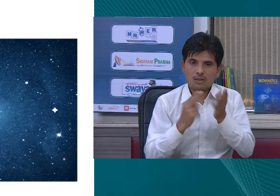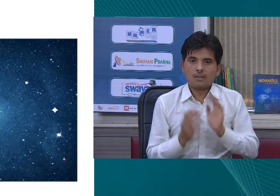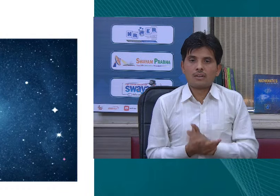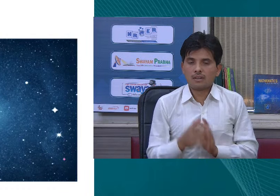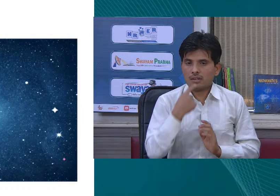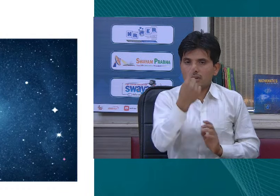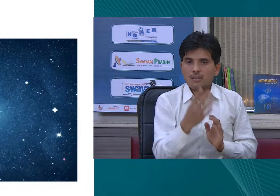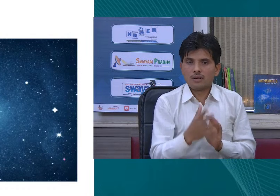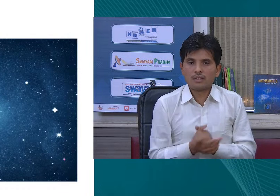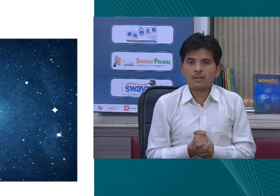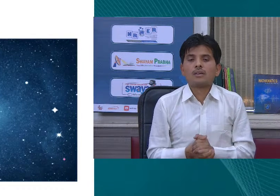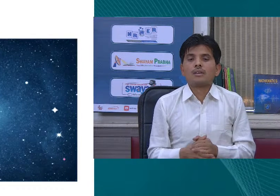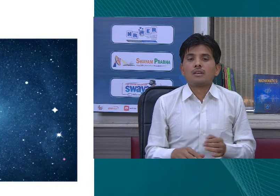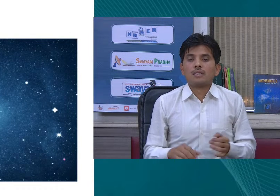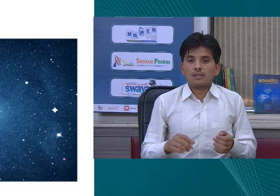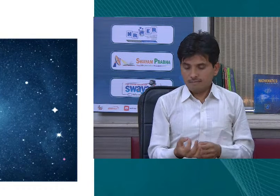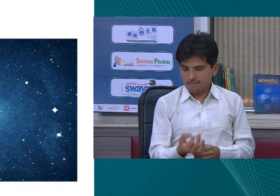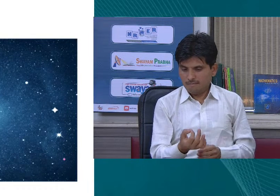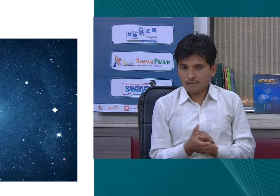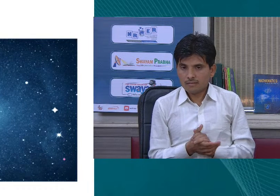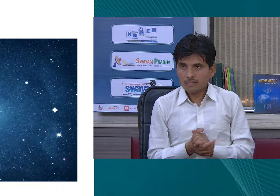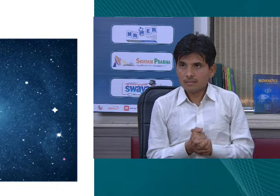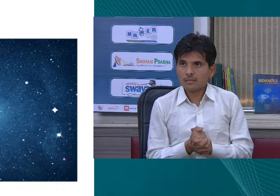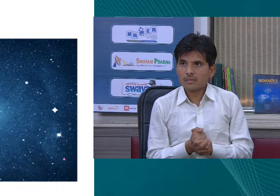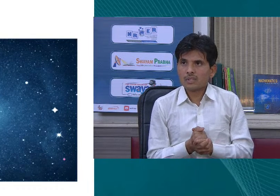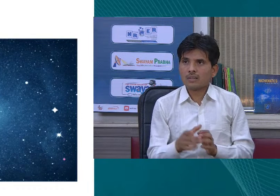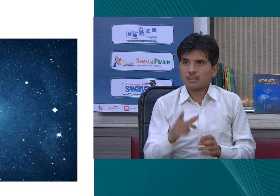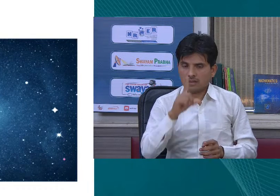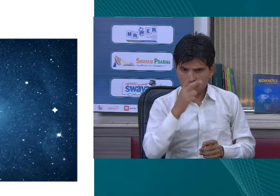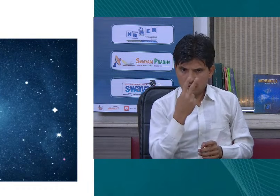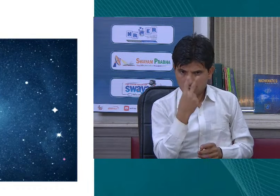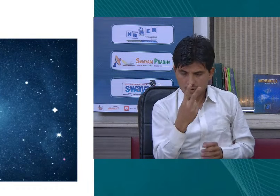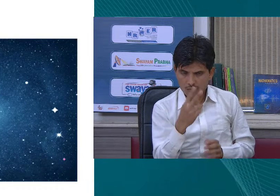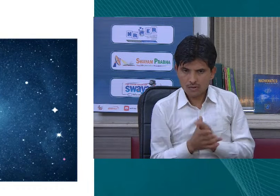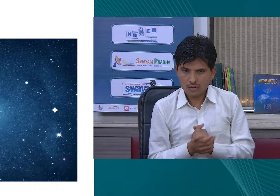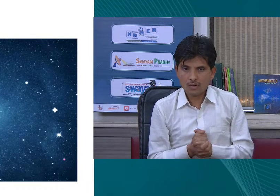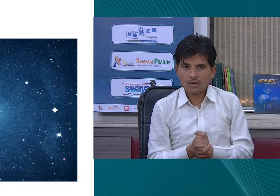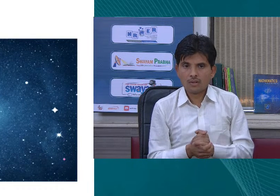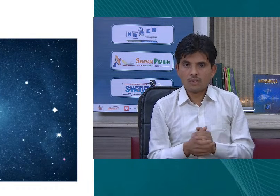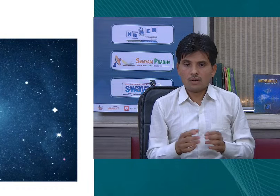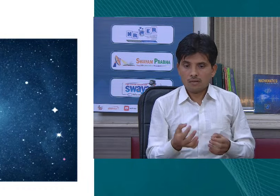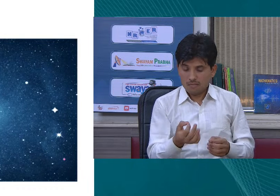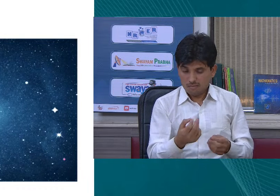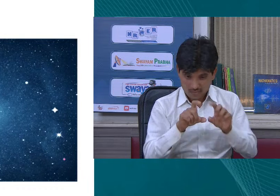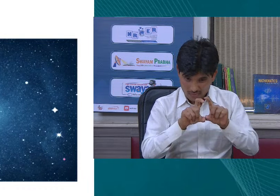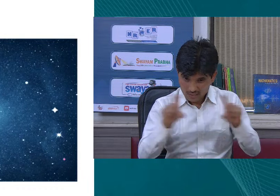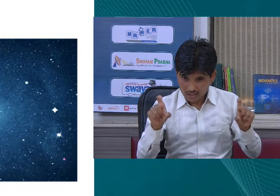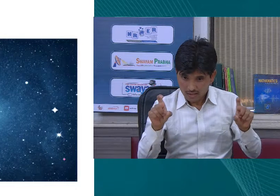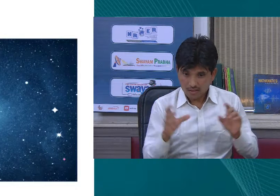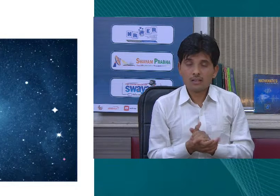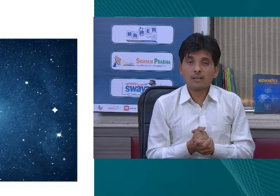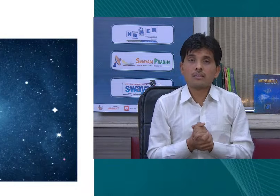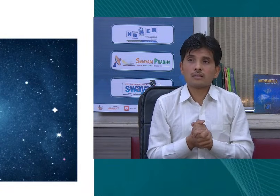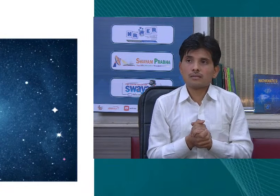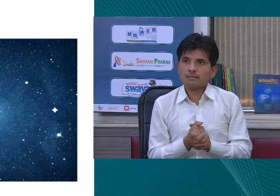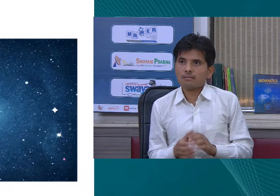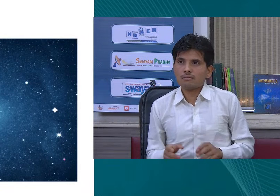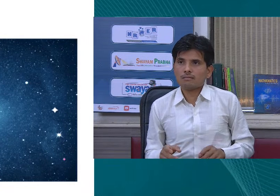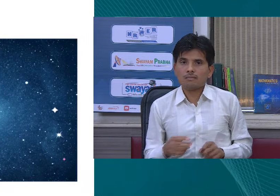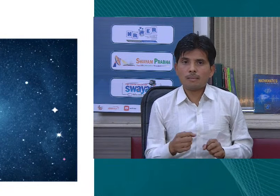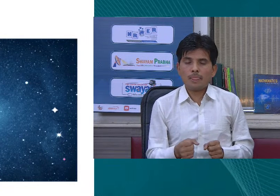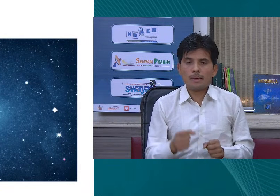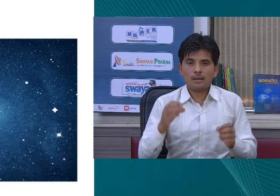of certain stories that, you know, travelers, they did not have a proper direction. These have